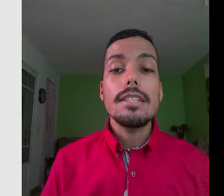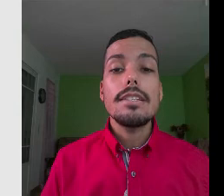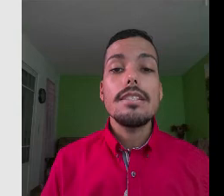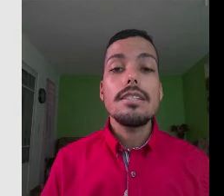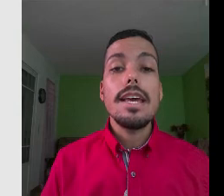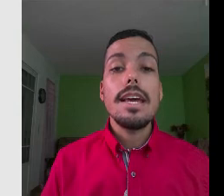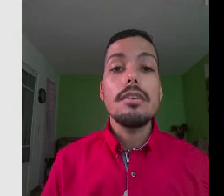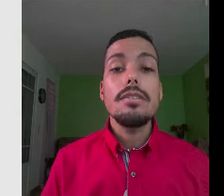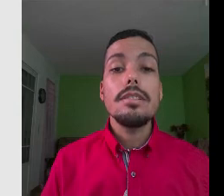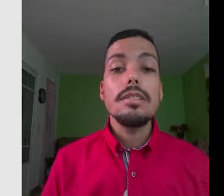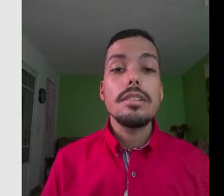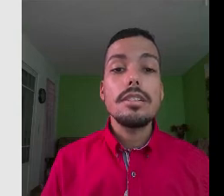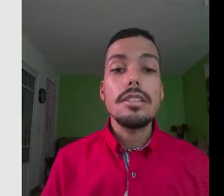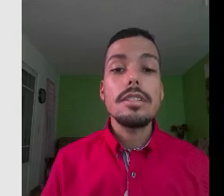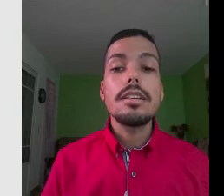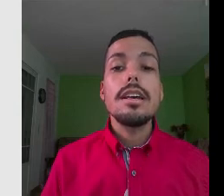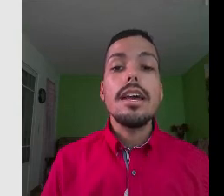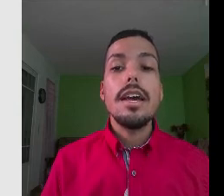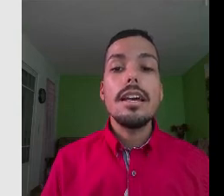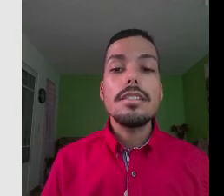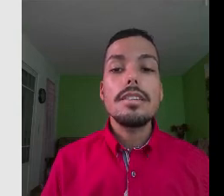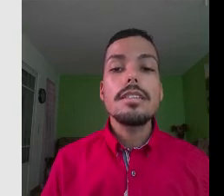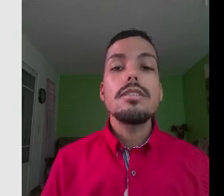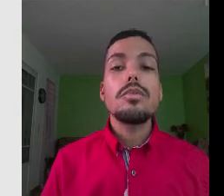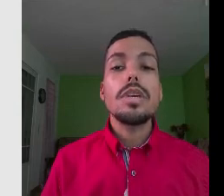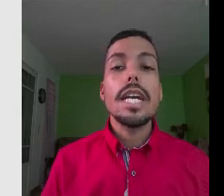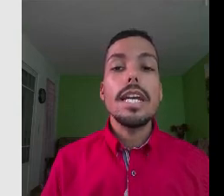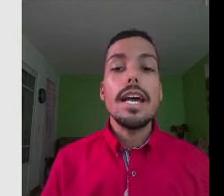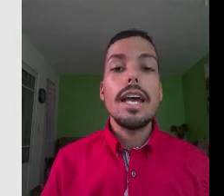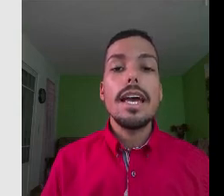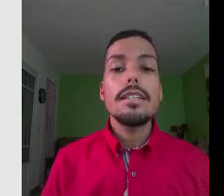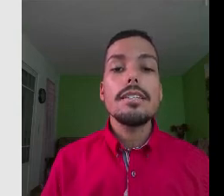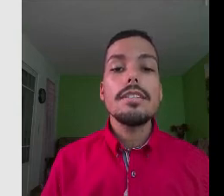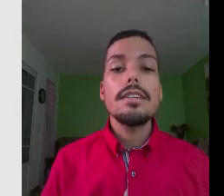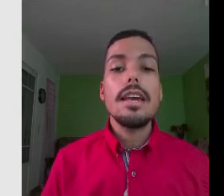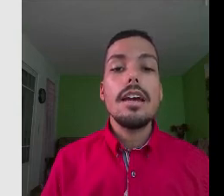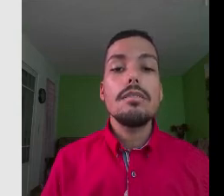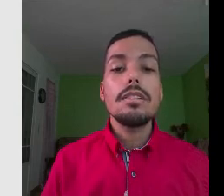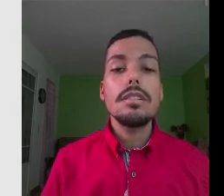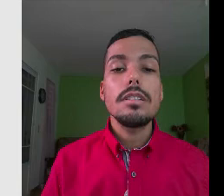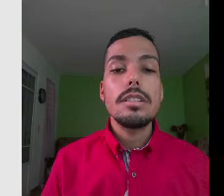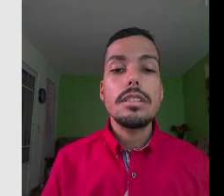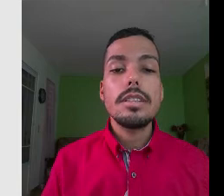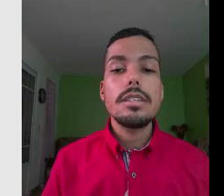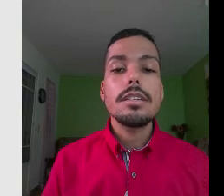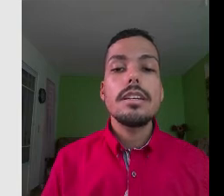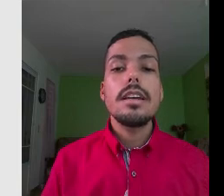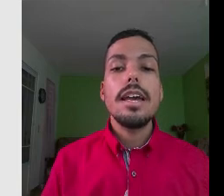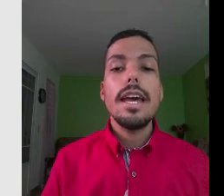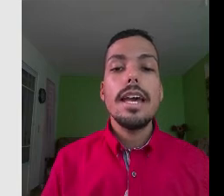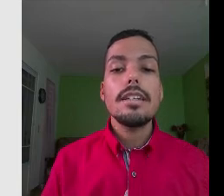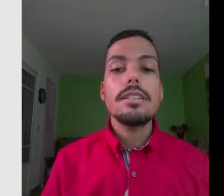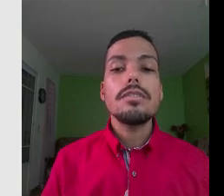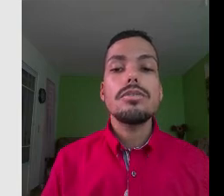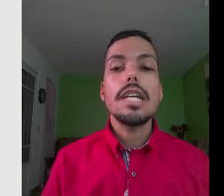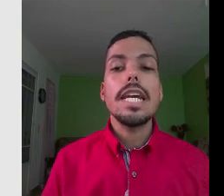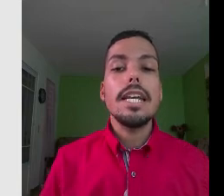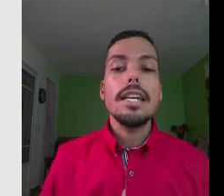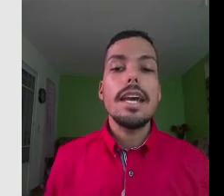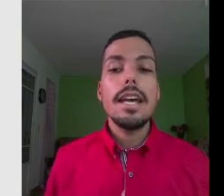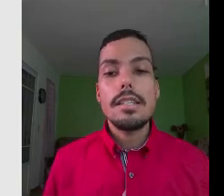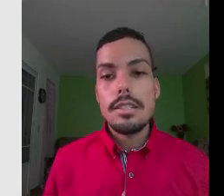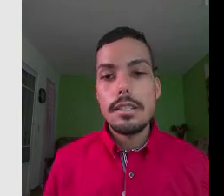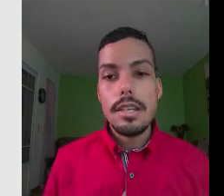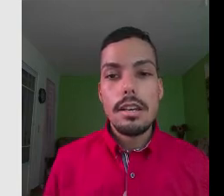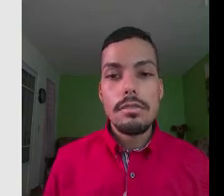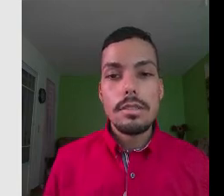X-ray has the sound X, X-ray has the sound X, X-ray,